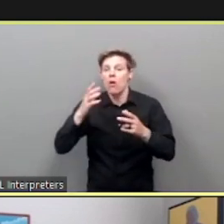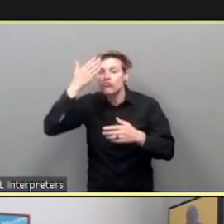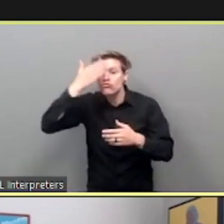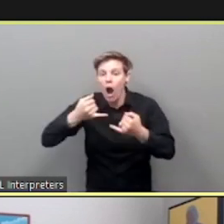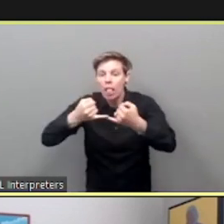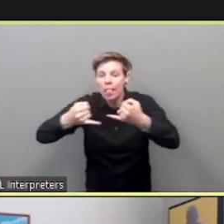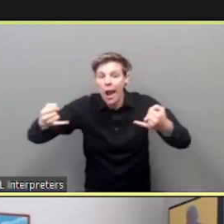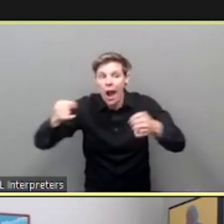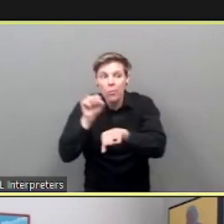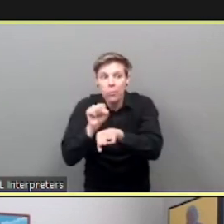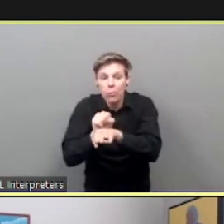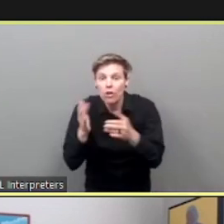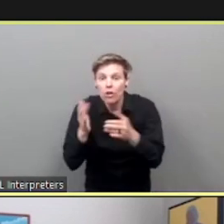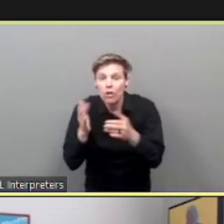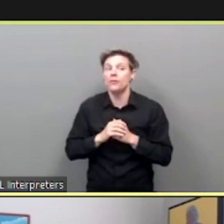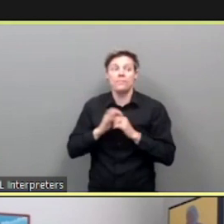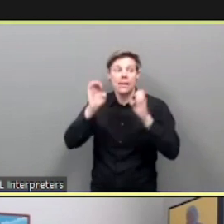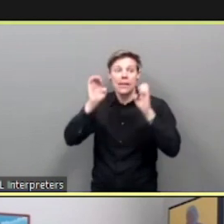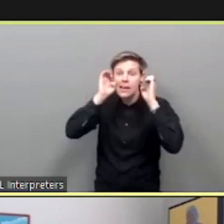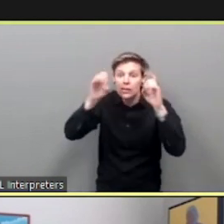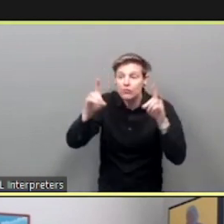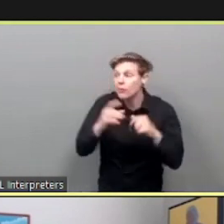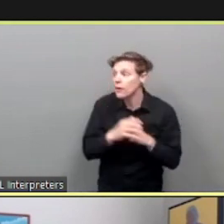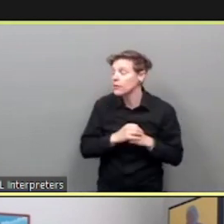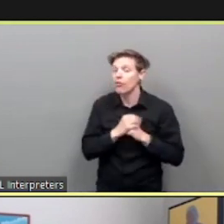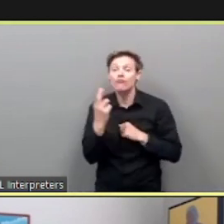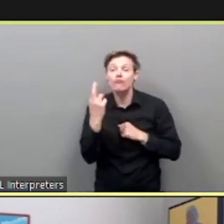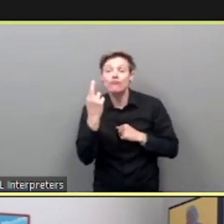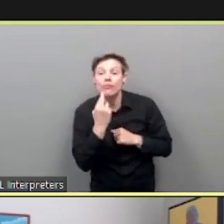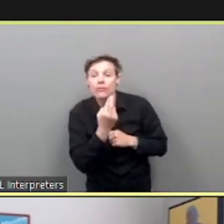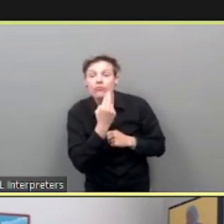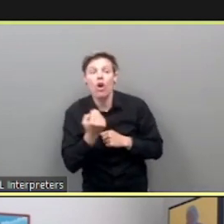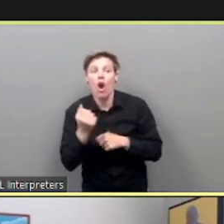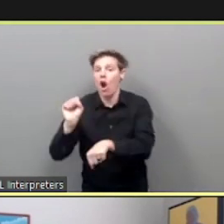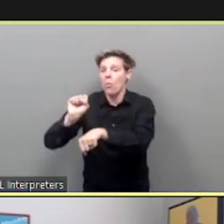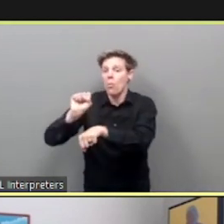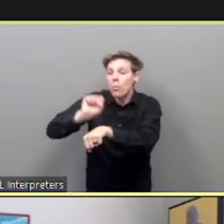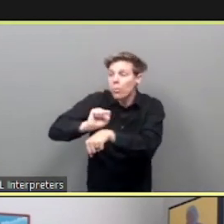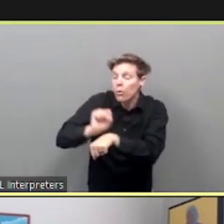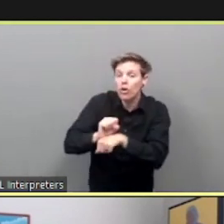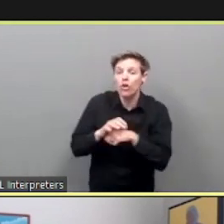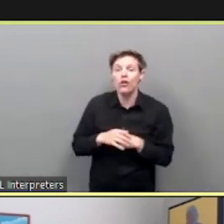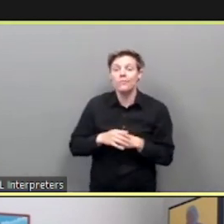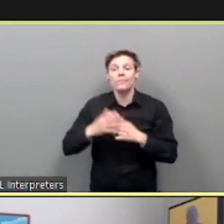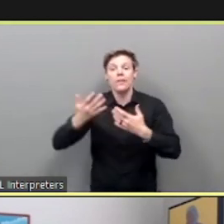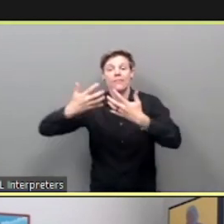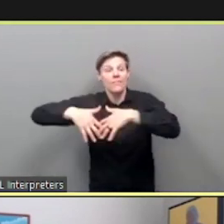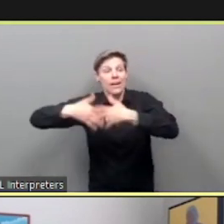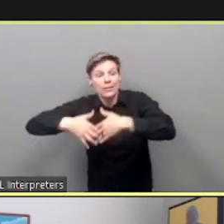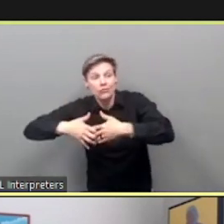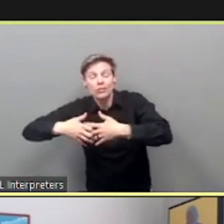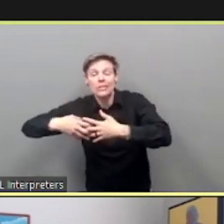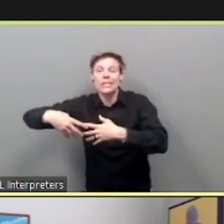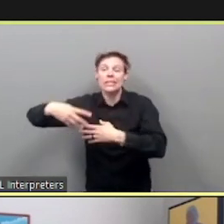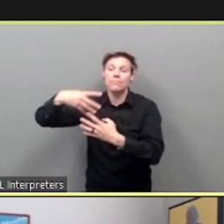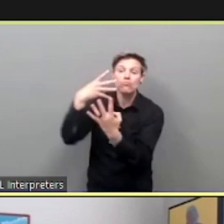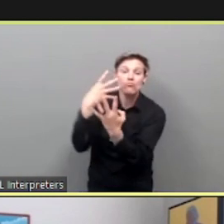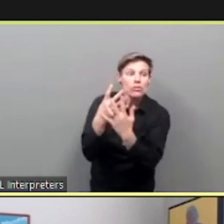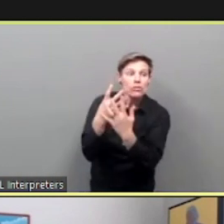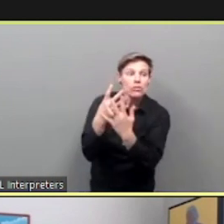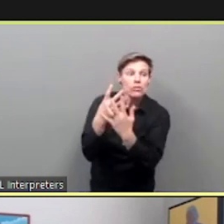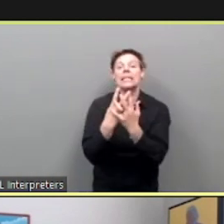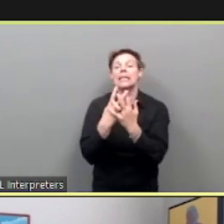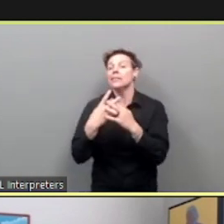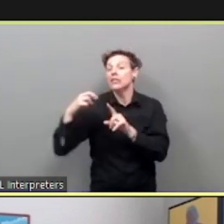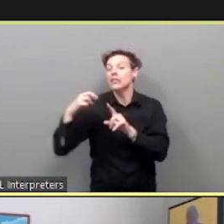and agricultural workers, manufacturer workers, corrections, U.S. Postal Service workers, public transit and grocery